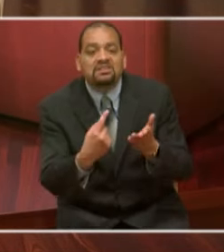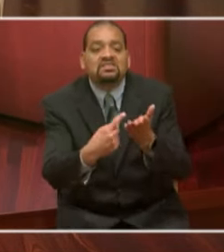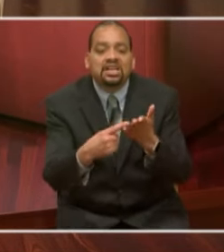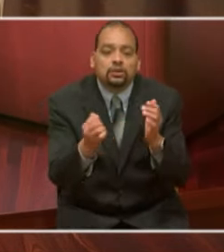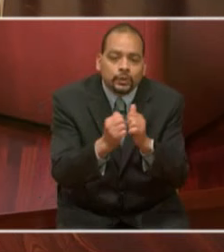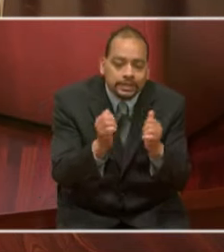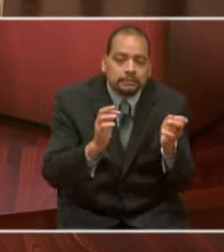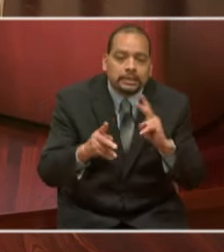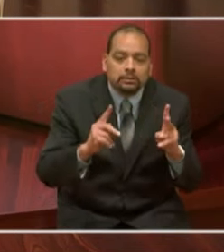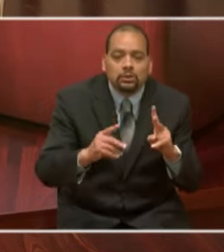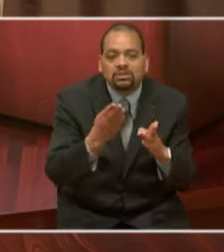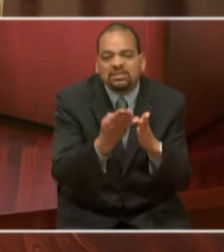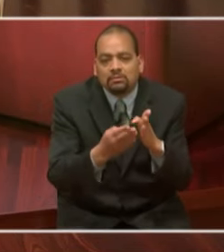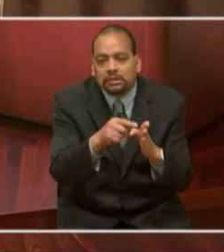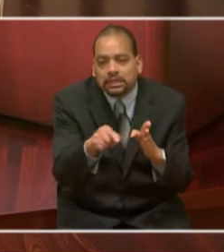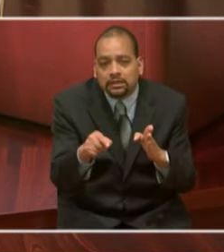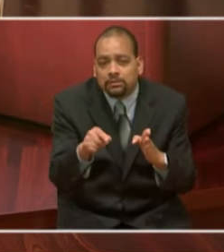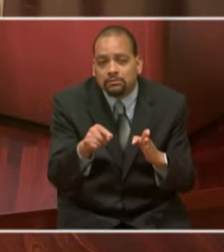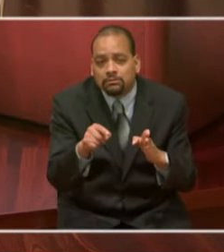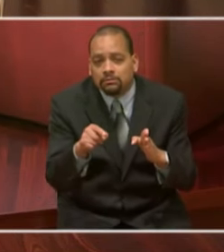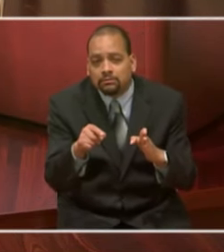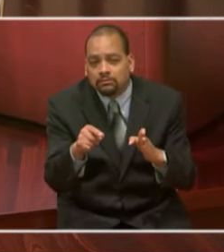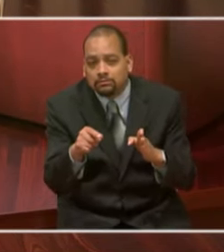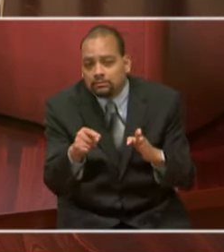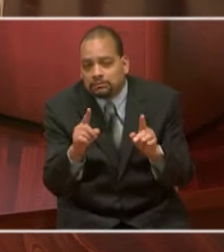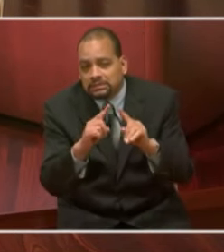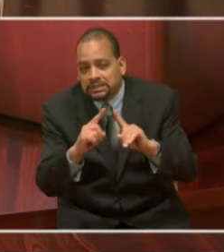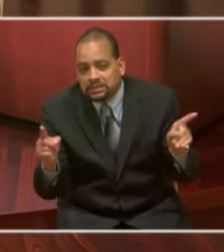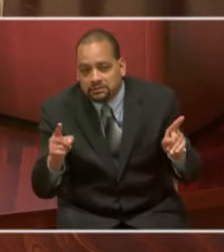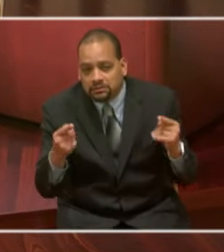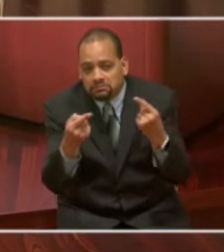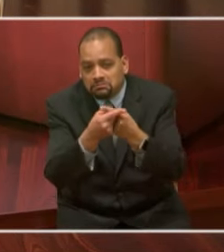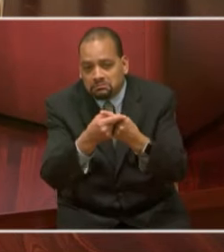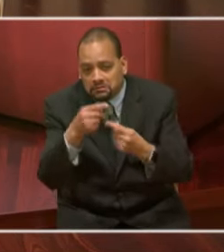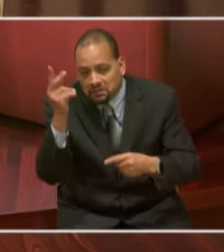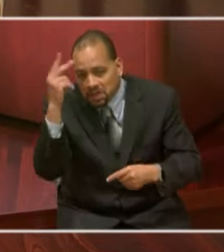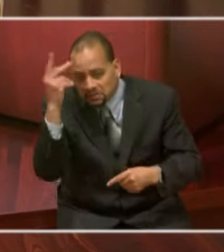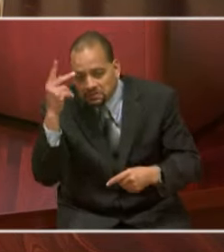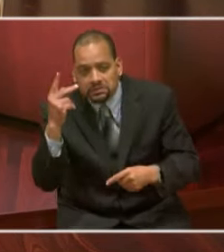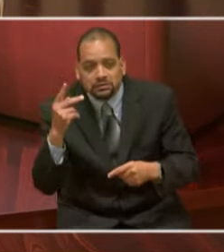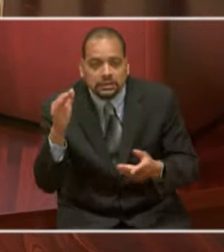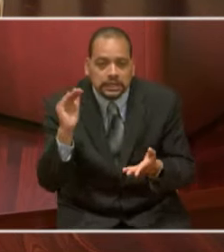Dr. King was in jail. 7 days later, he was assassinated.